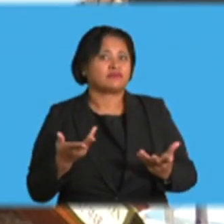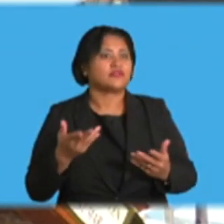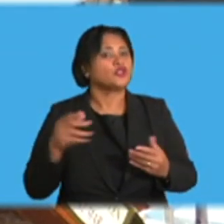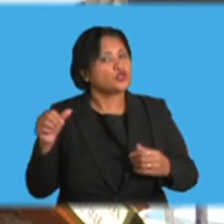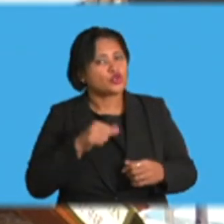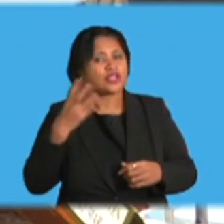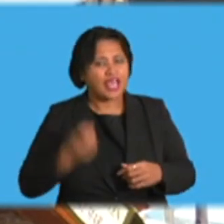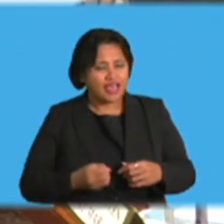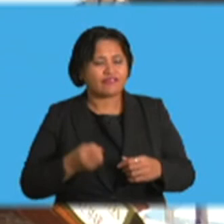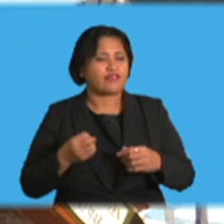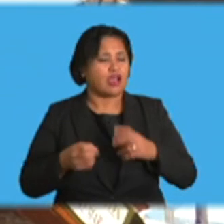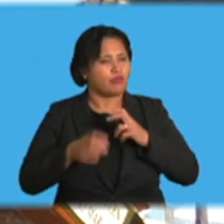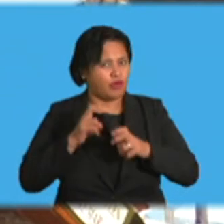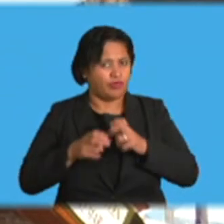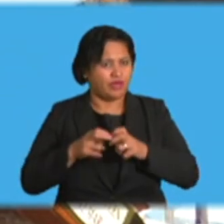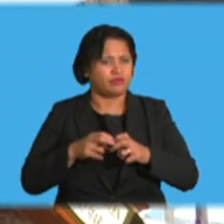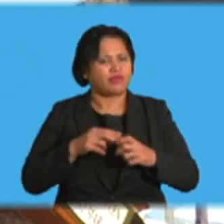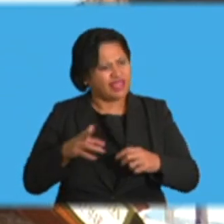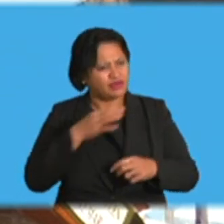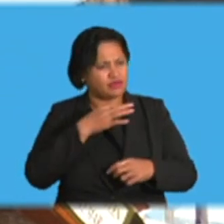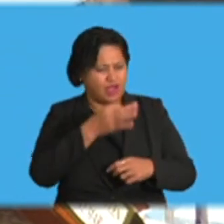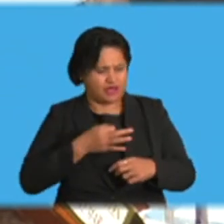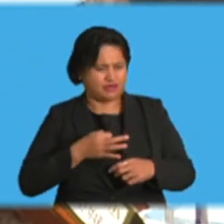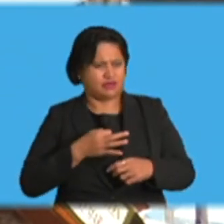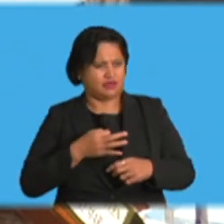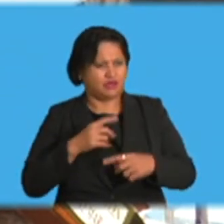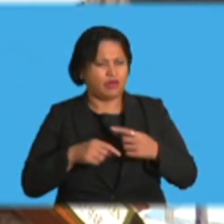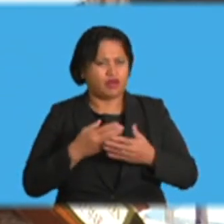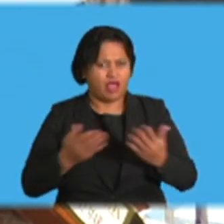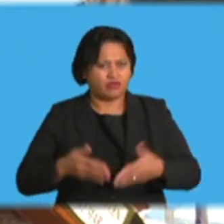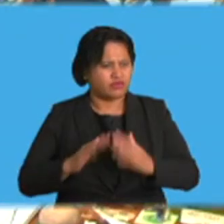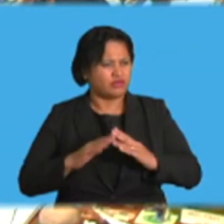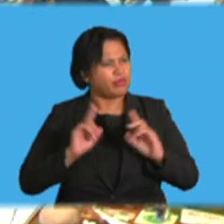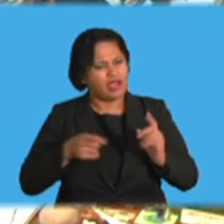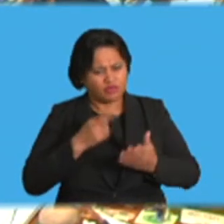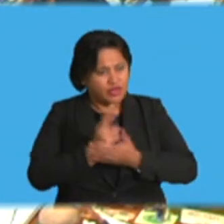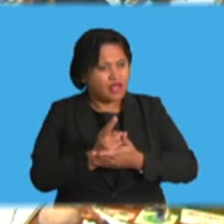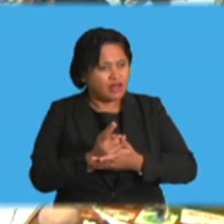suffocation within the extensive services. There has never been any.